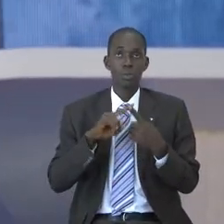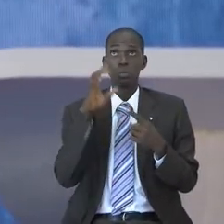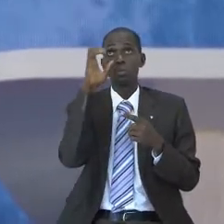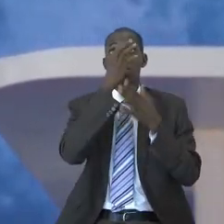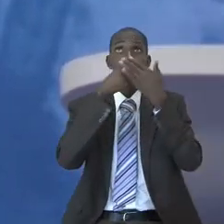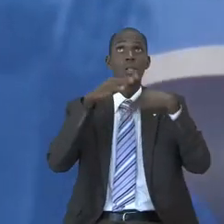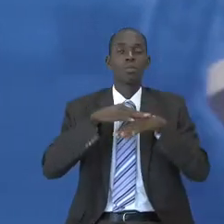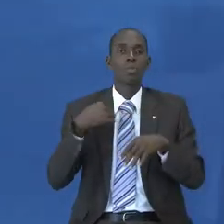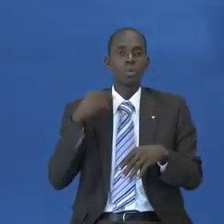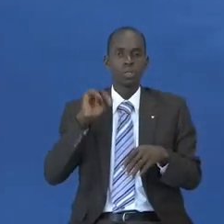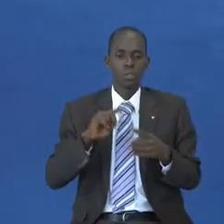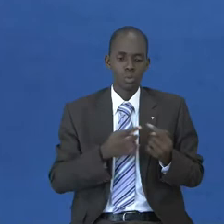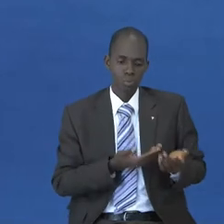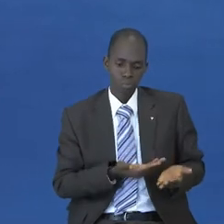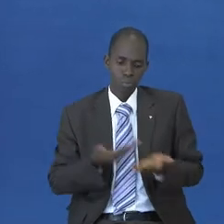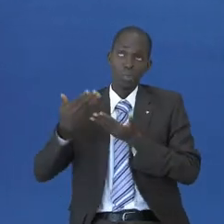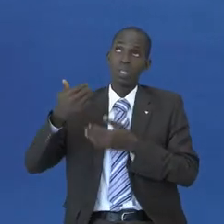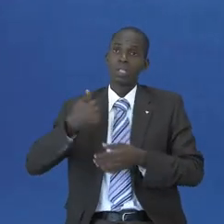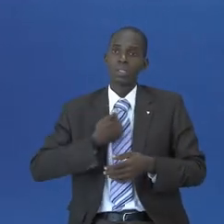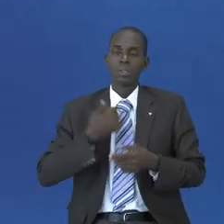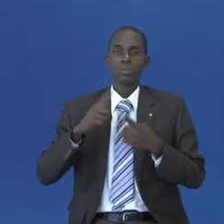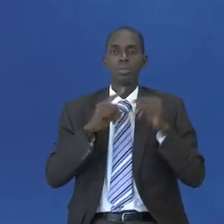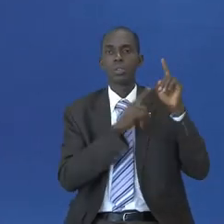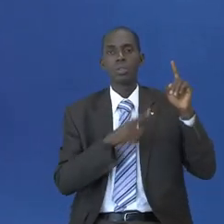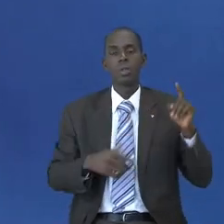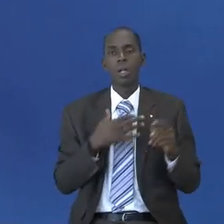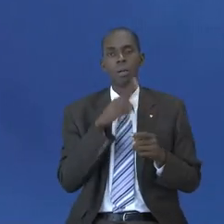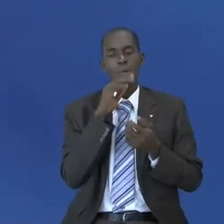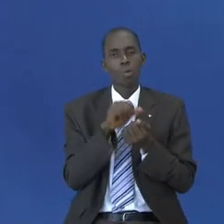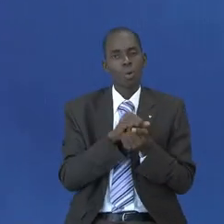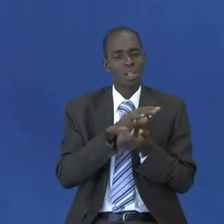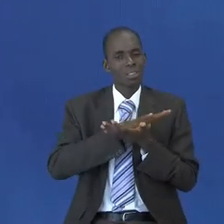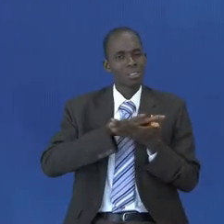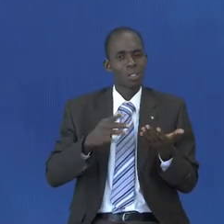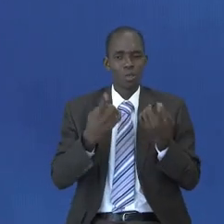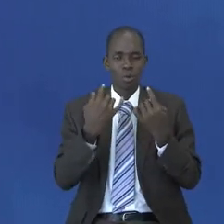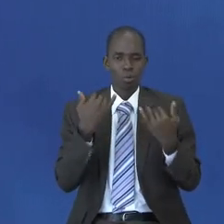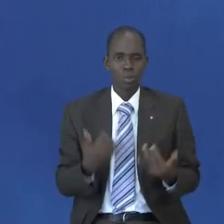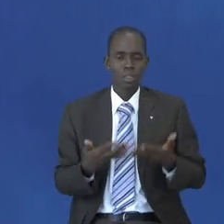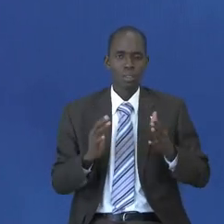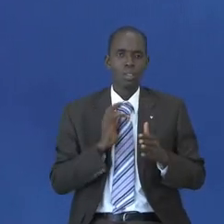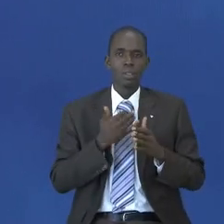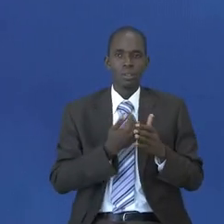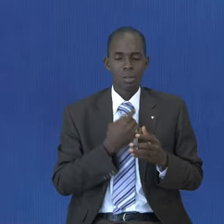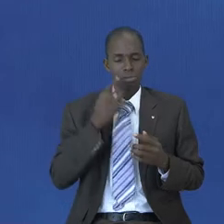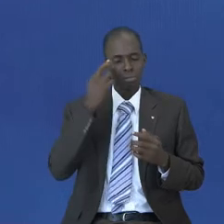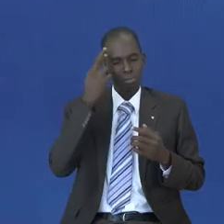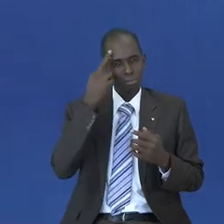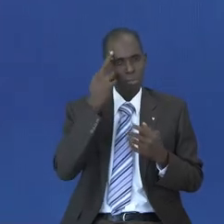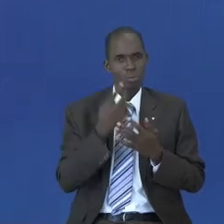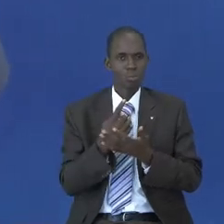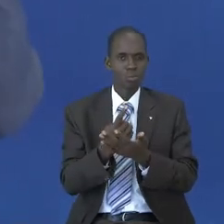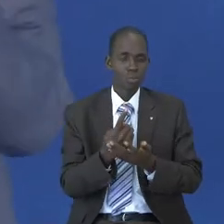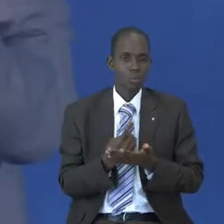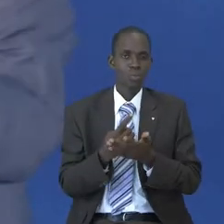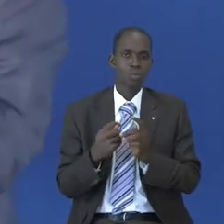ourselves to the Lord and be washed and be cleansed. Come now, let us reason together, says the Lord.